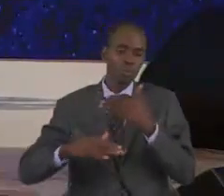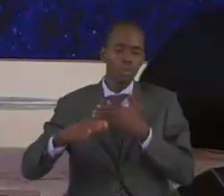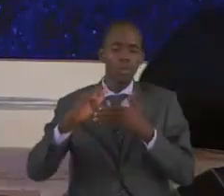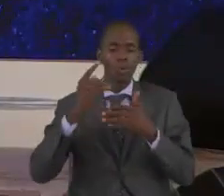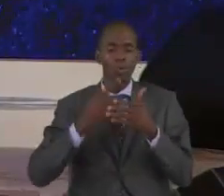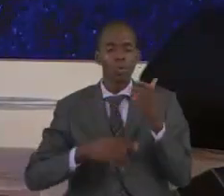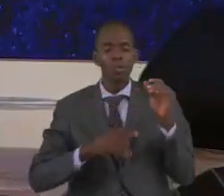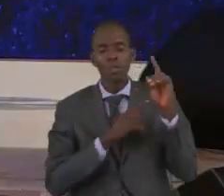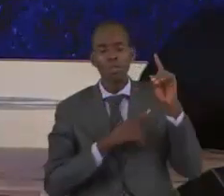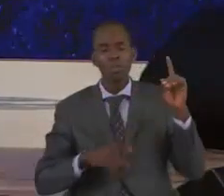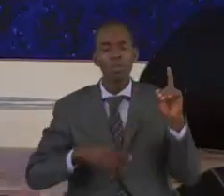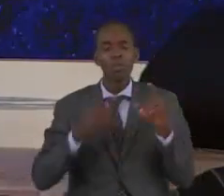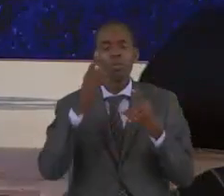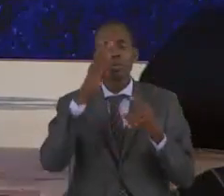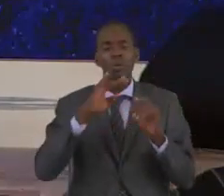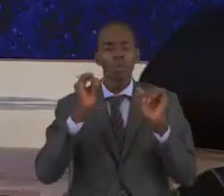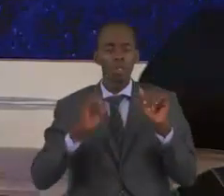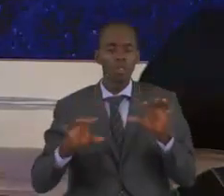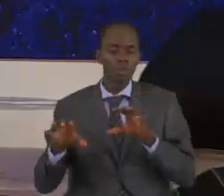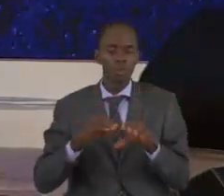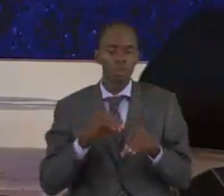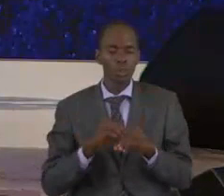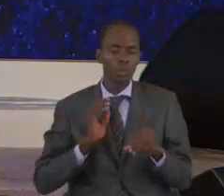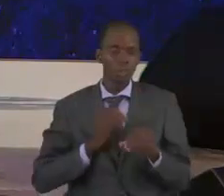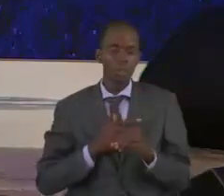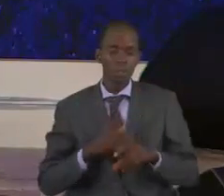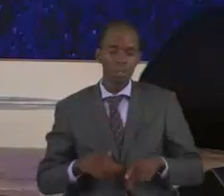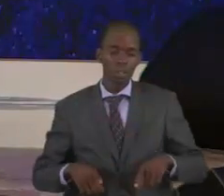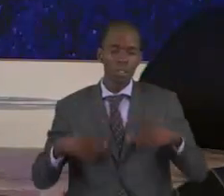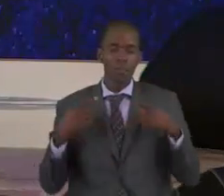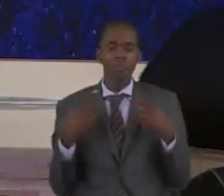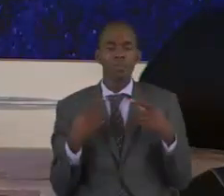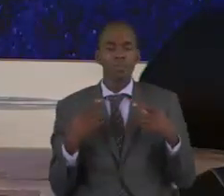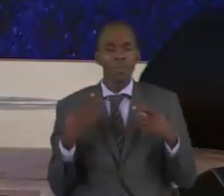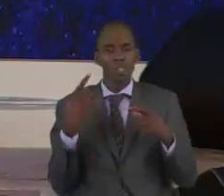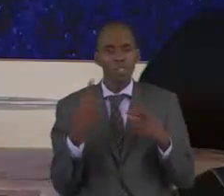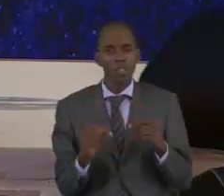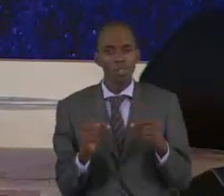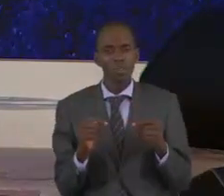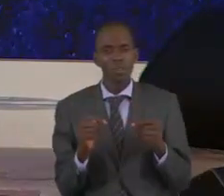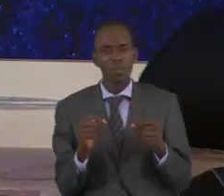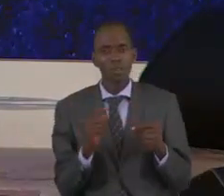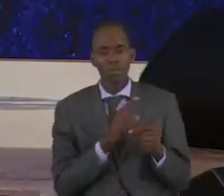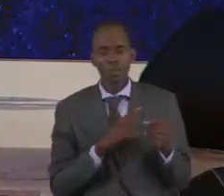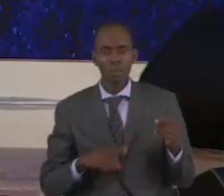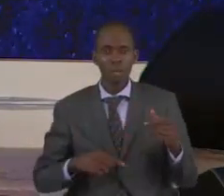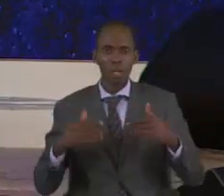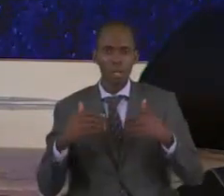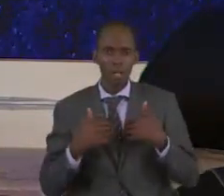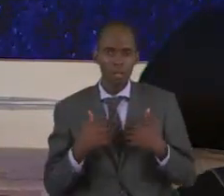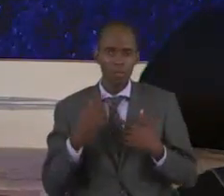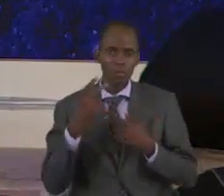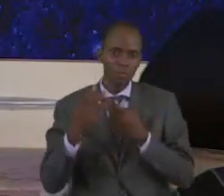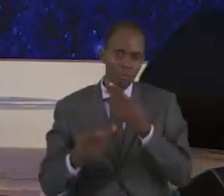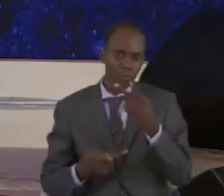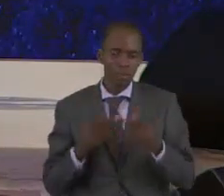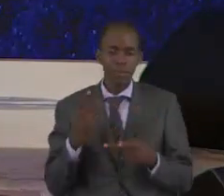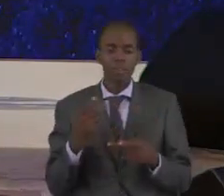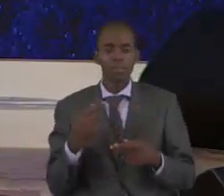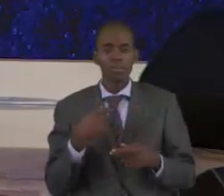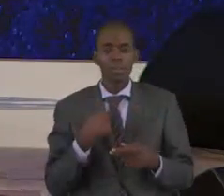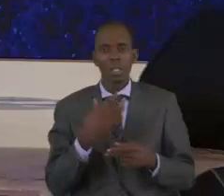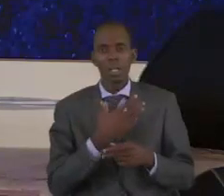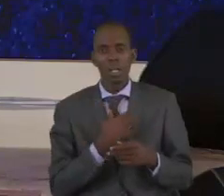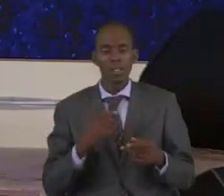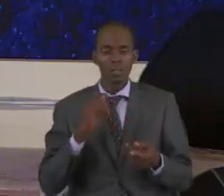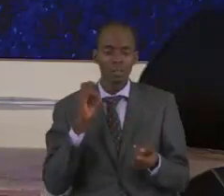our lives that makes people ashamed. But Paul said, the Lord had visited me, had touched me, had